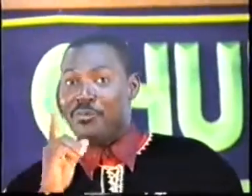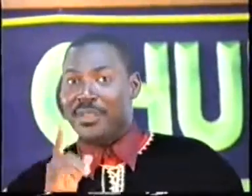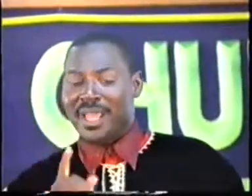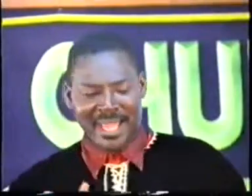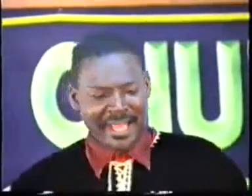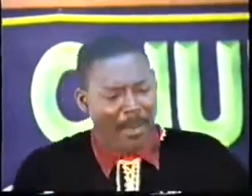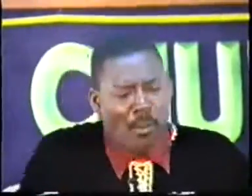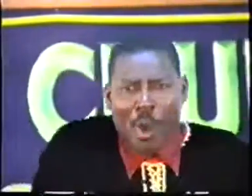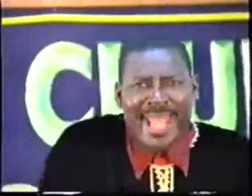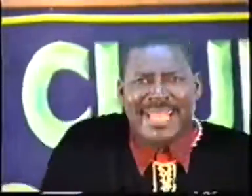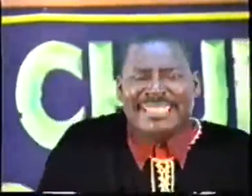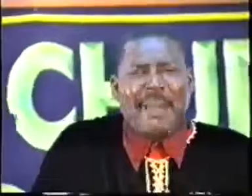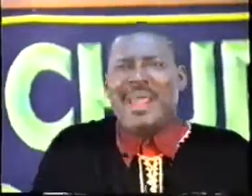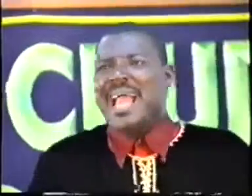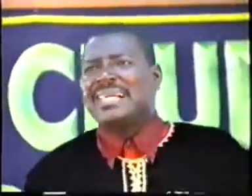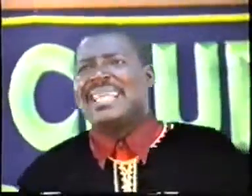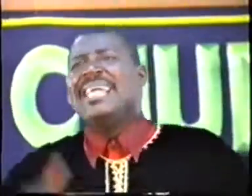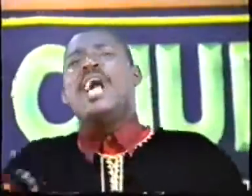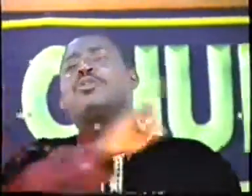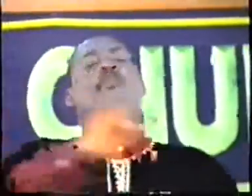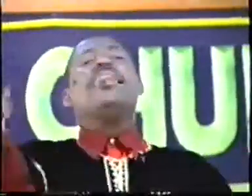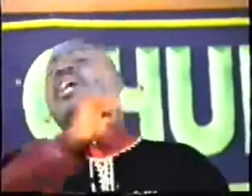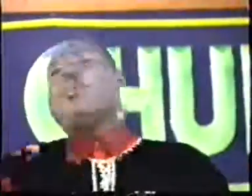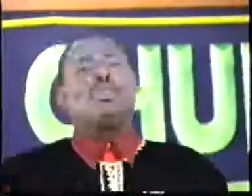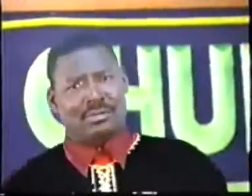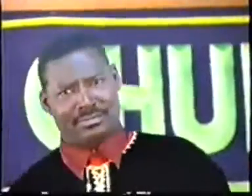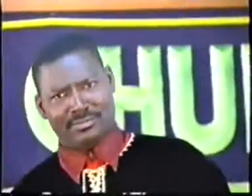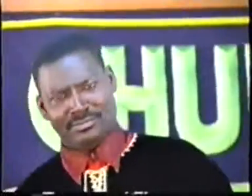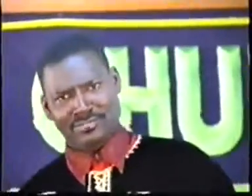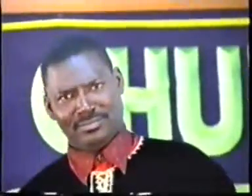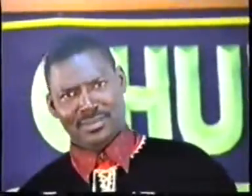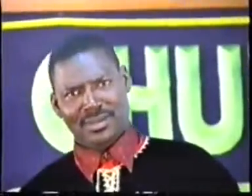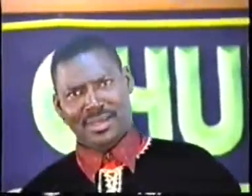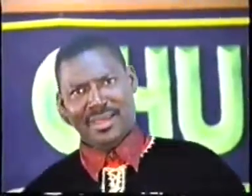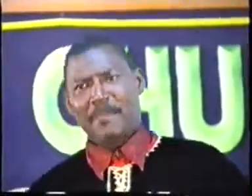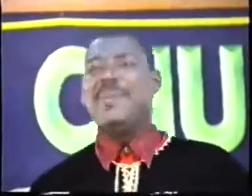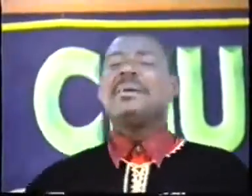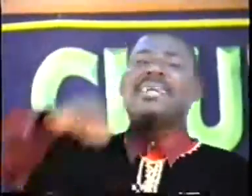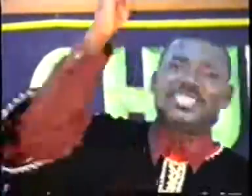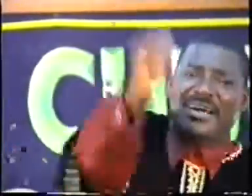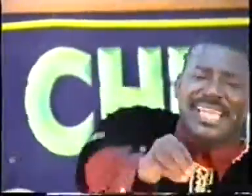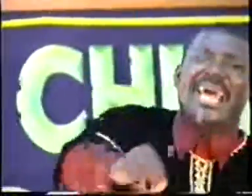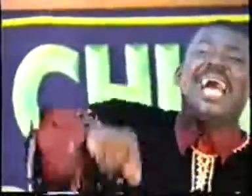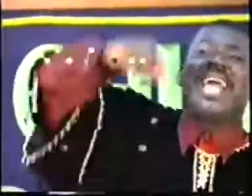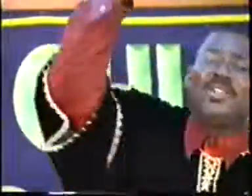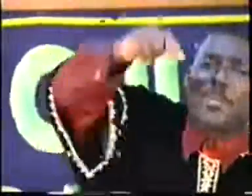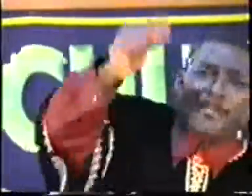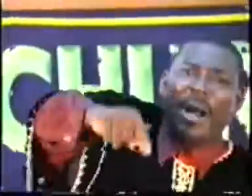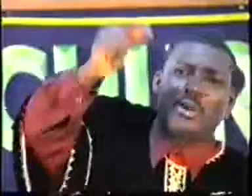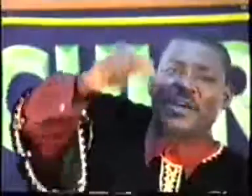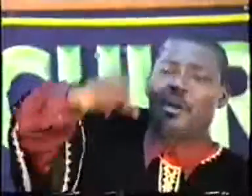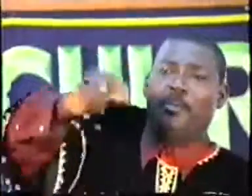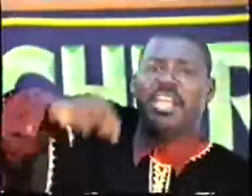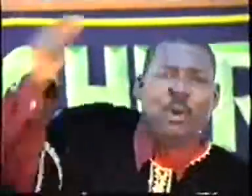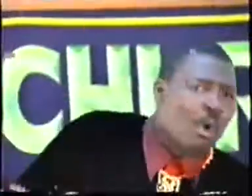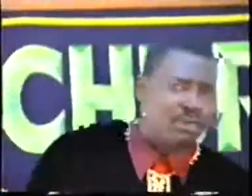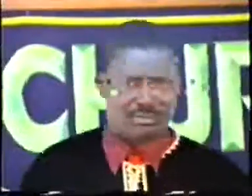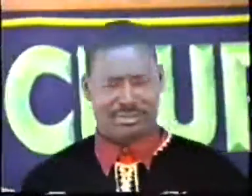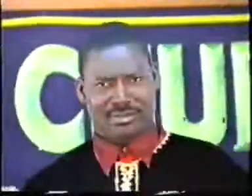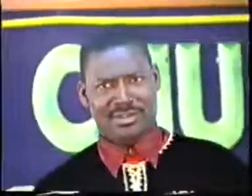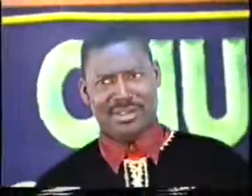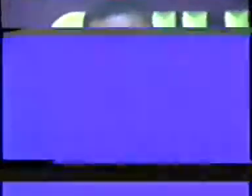you. Nemo, wait, Sabi, I guess, and a year soon, Pony and Warner. Maybe I'm a catch, I say, na yesu Papa Joseph, and Pony